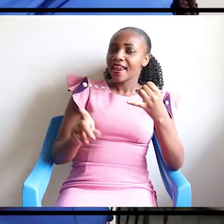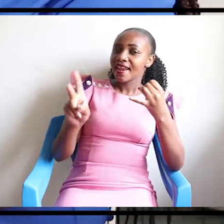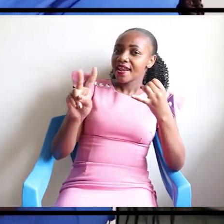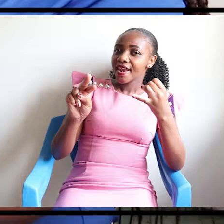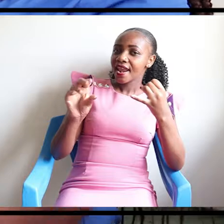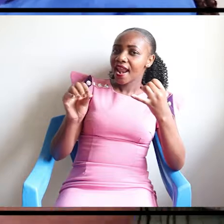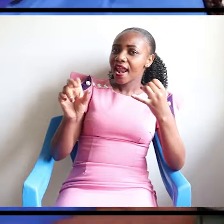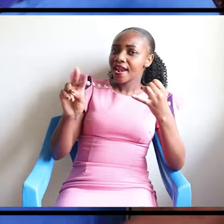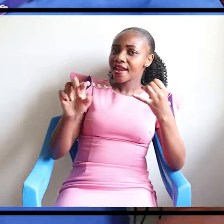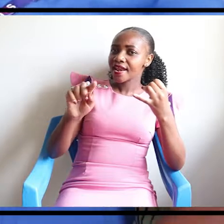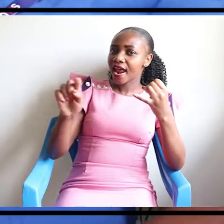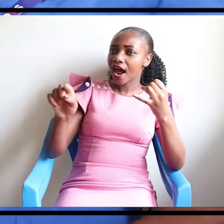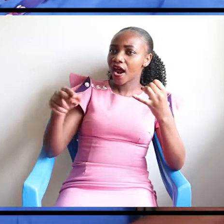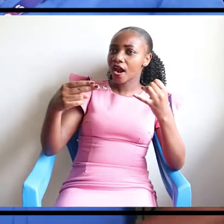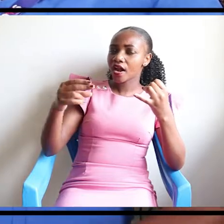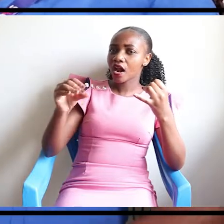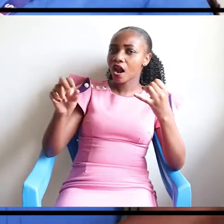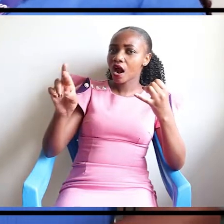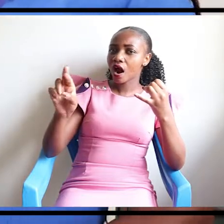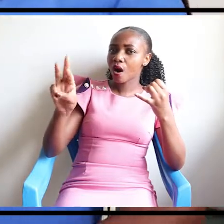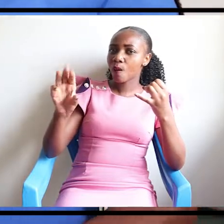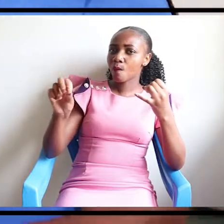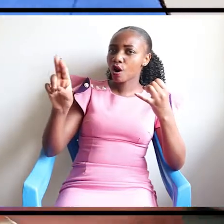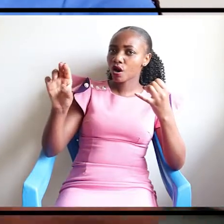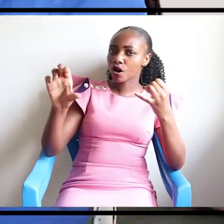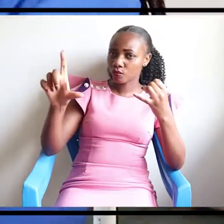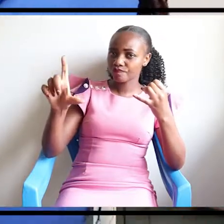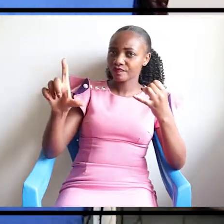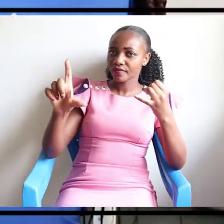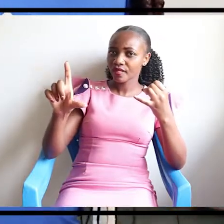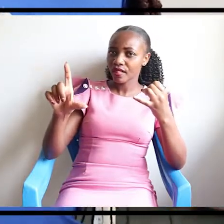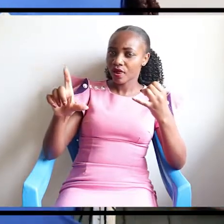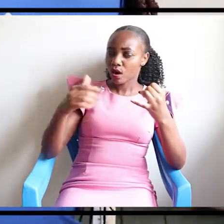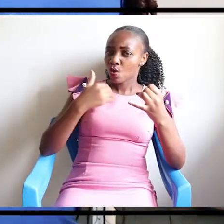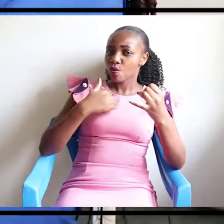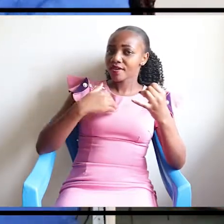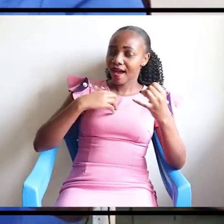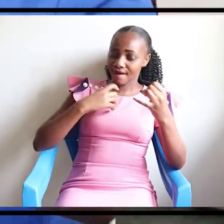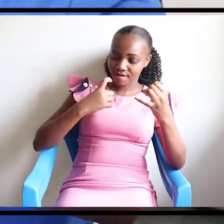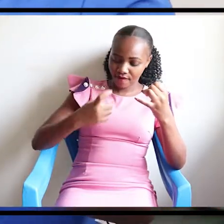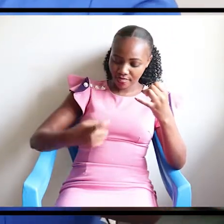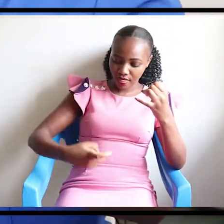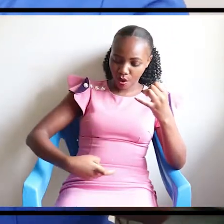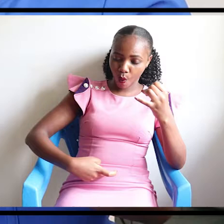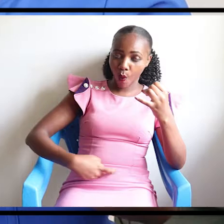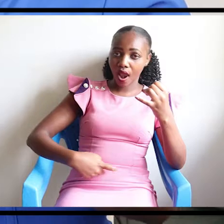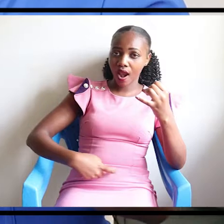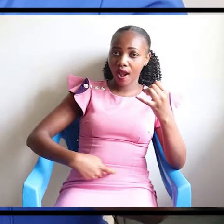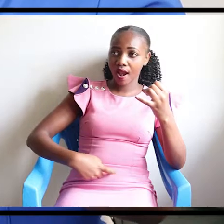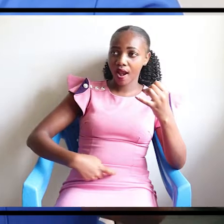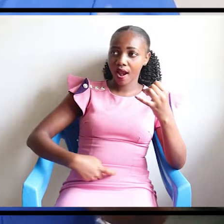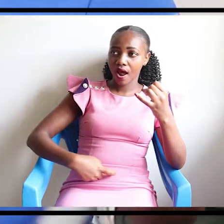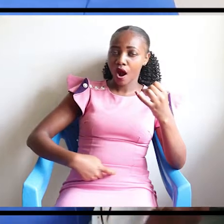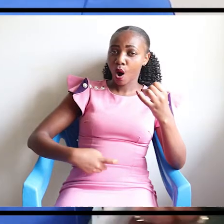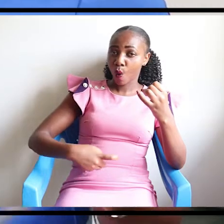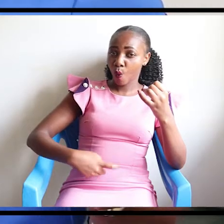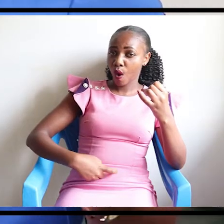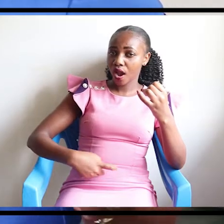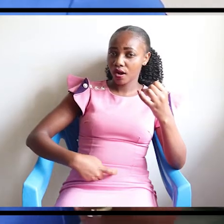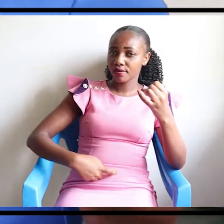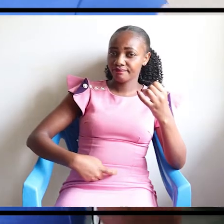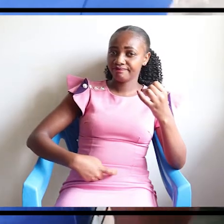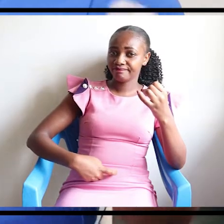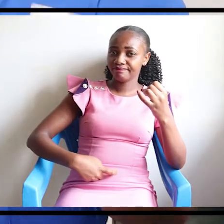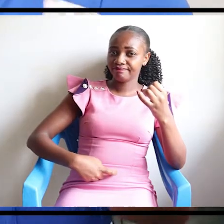methods, we have the most common one, which is the coil. The coil, most of us,